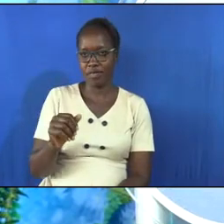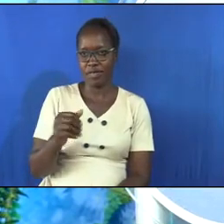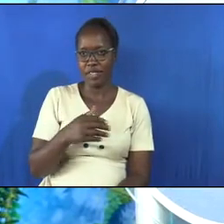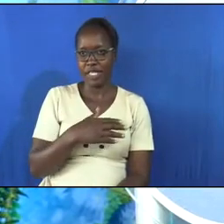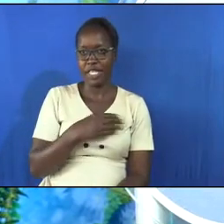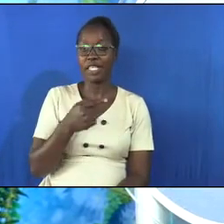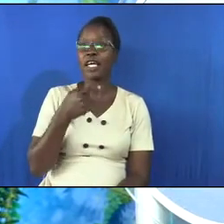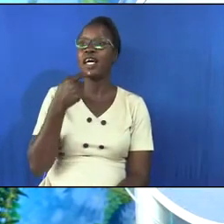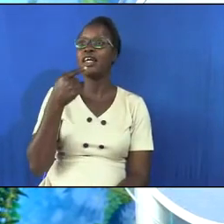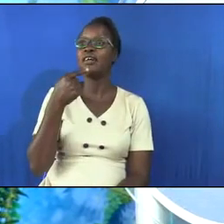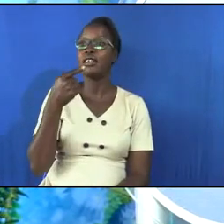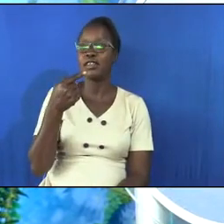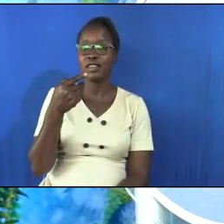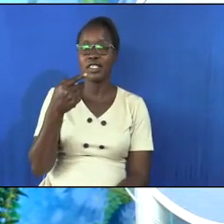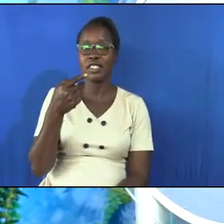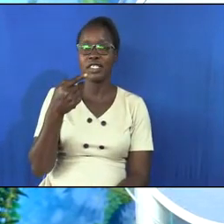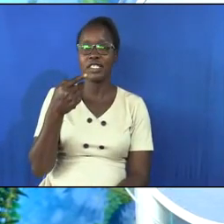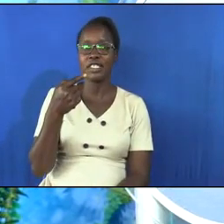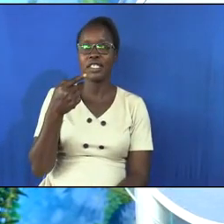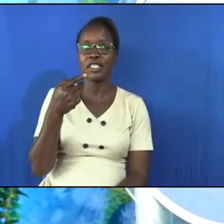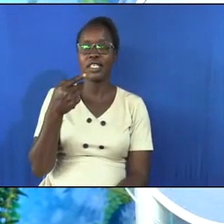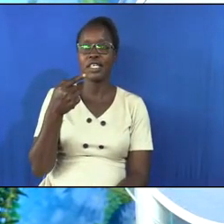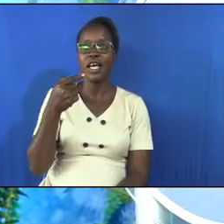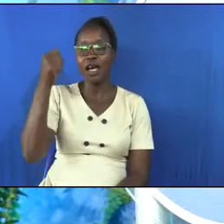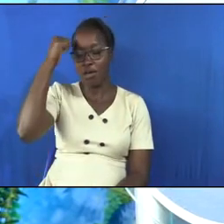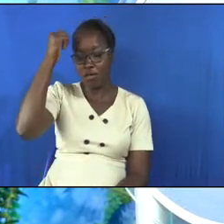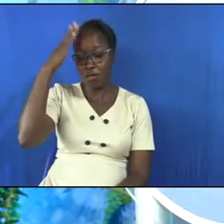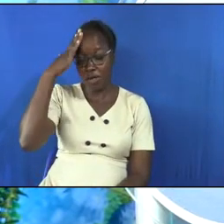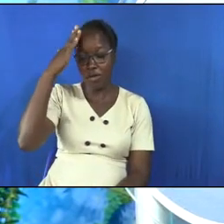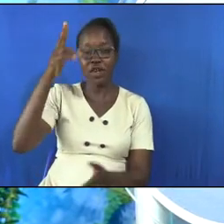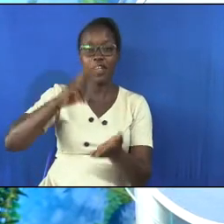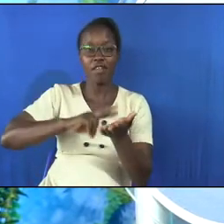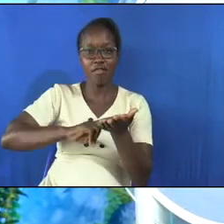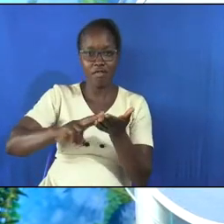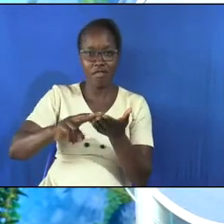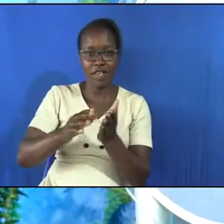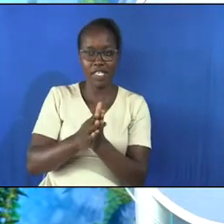and I want to say the memory verse,